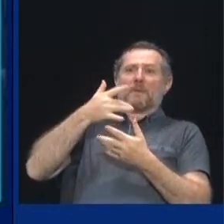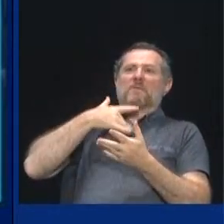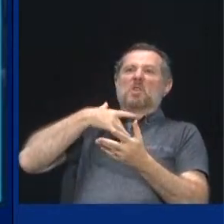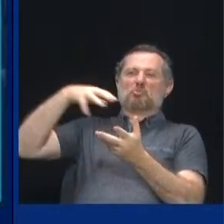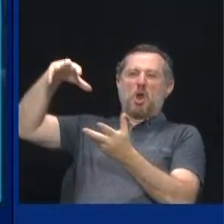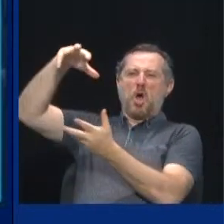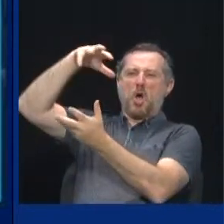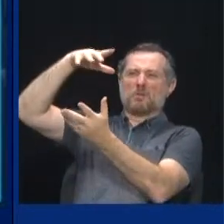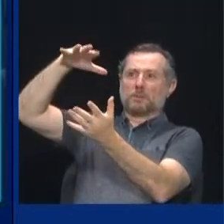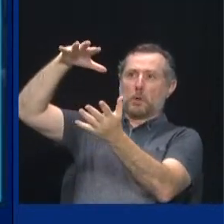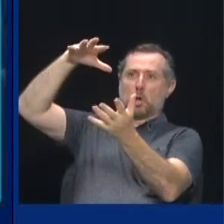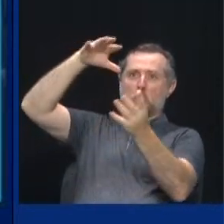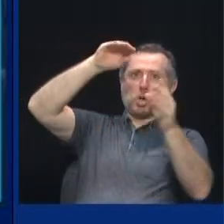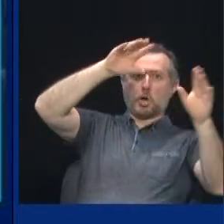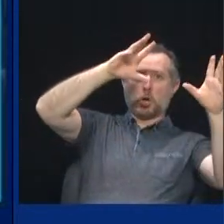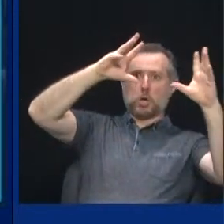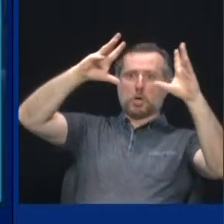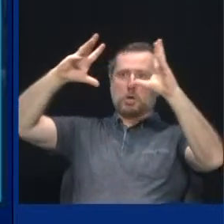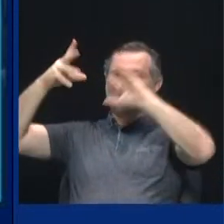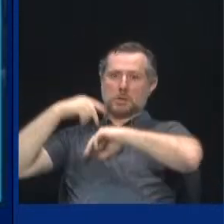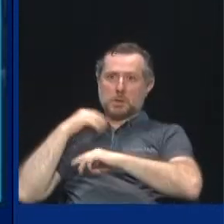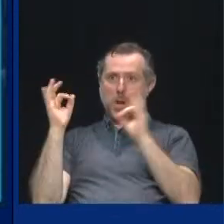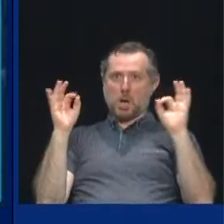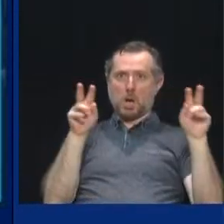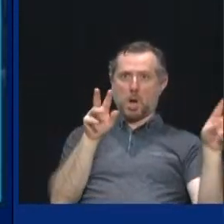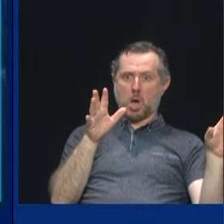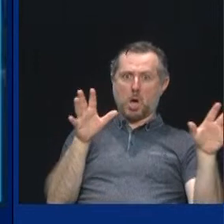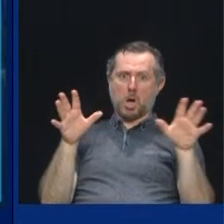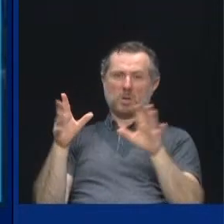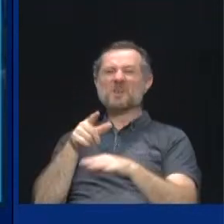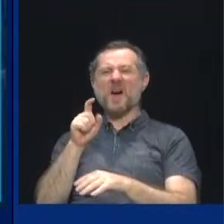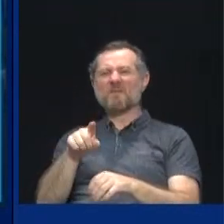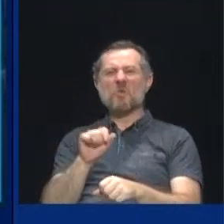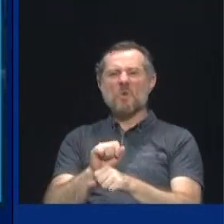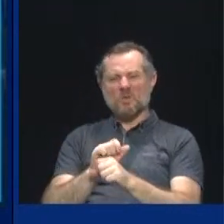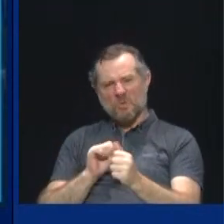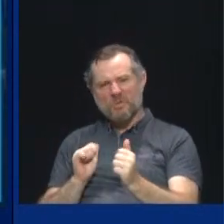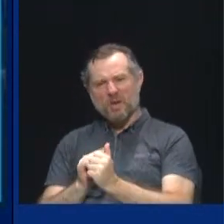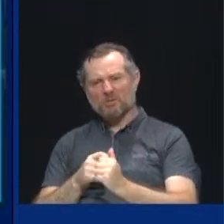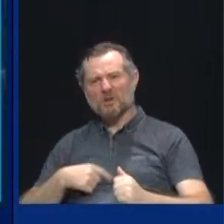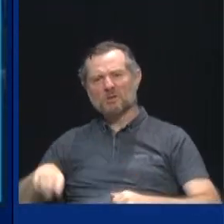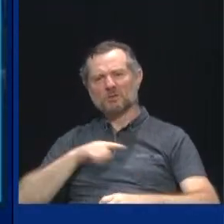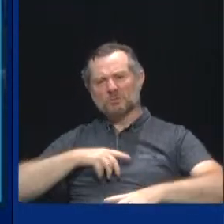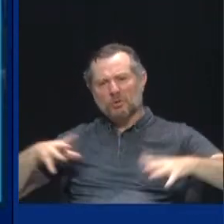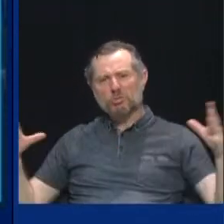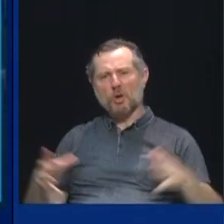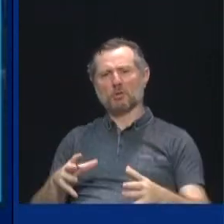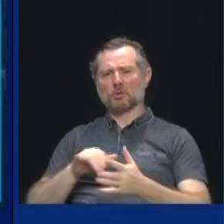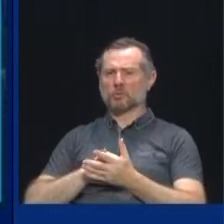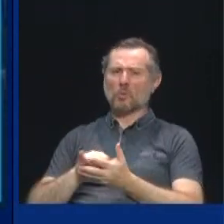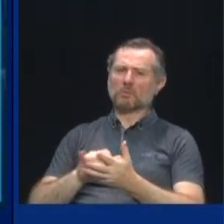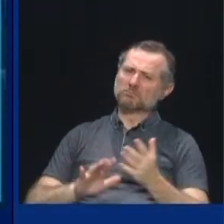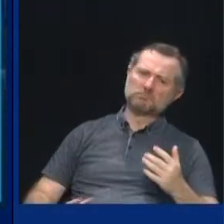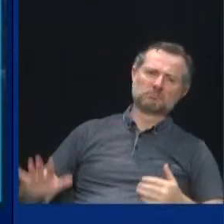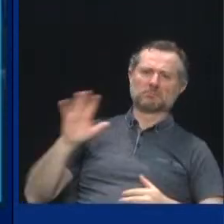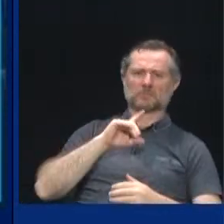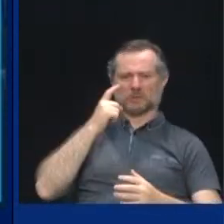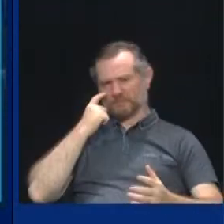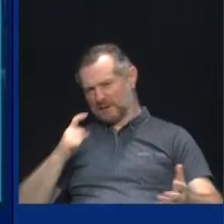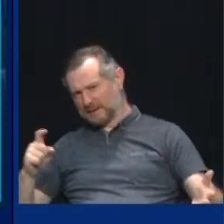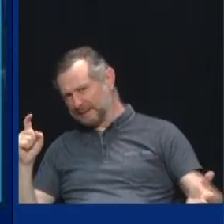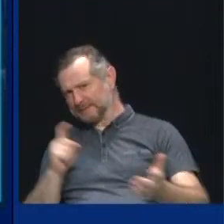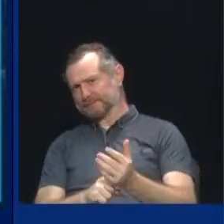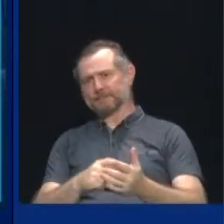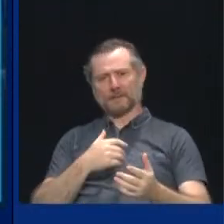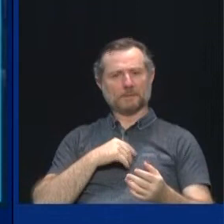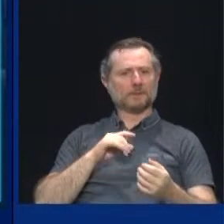moving. Let's get to work together as New Yorkers. Recognize our